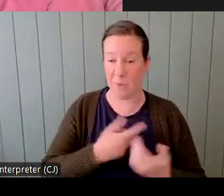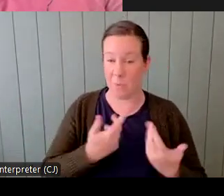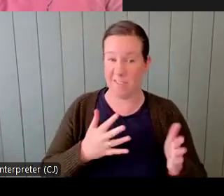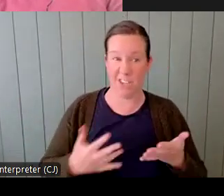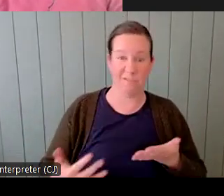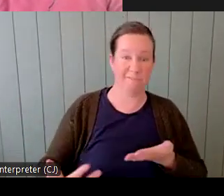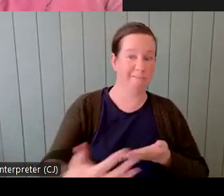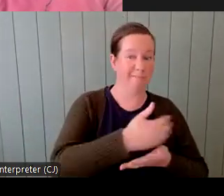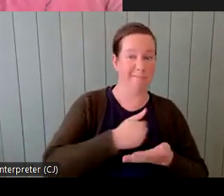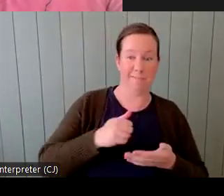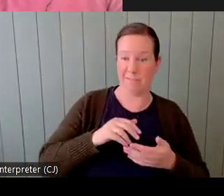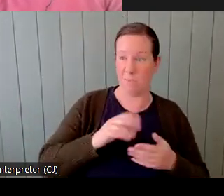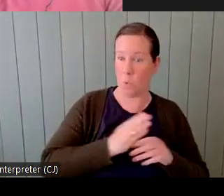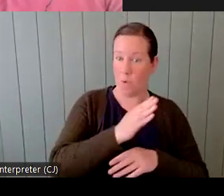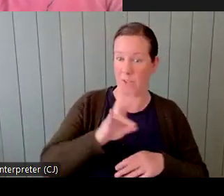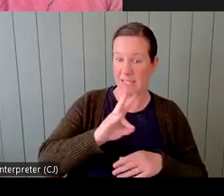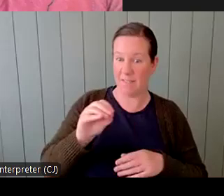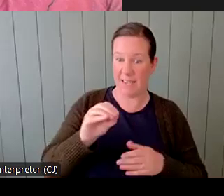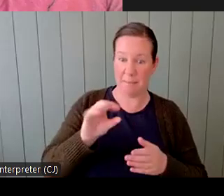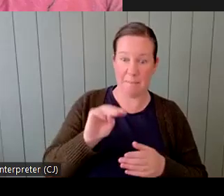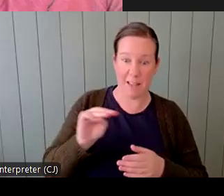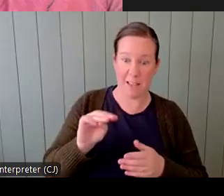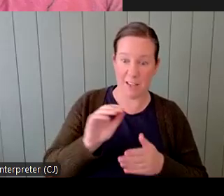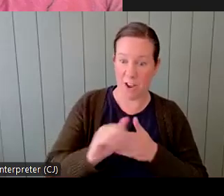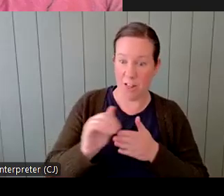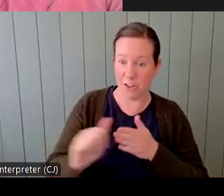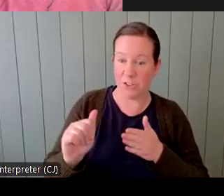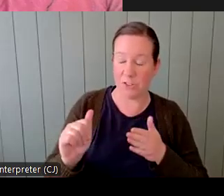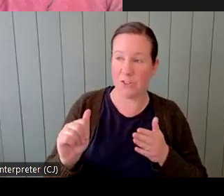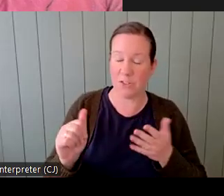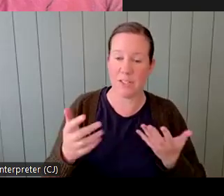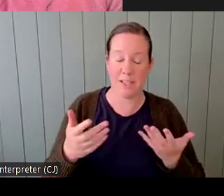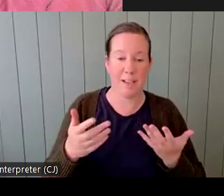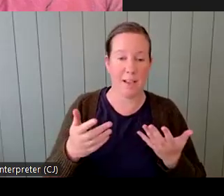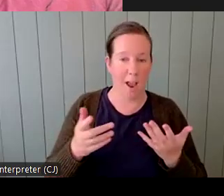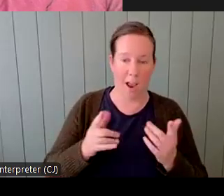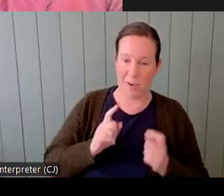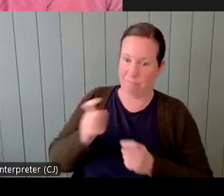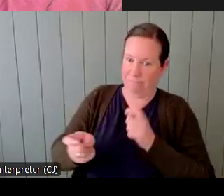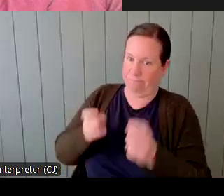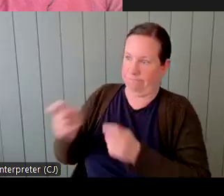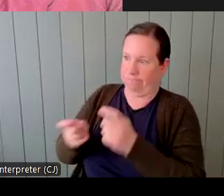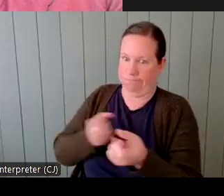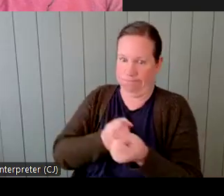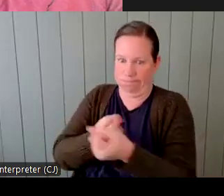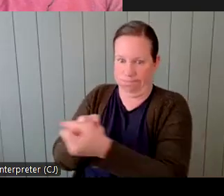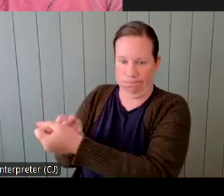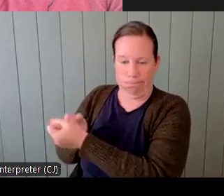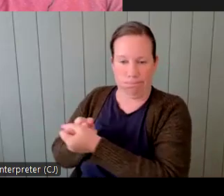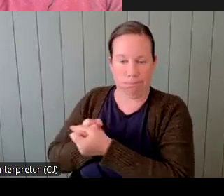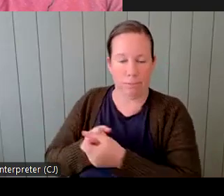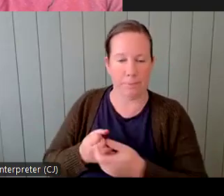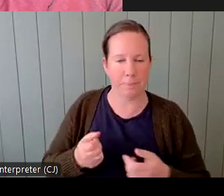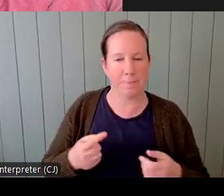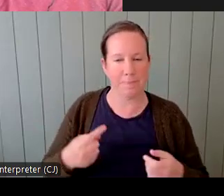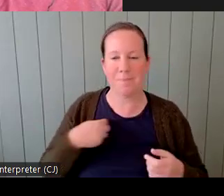revenue, and other sorts of investments. And super proud of the work that we do. We have a very exciting year